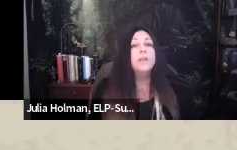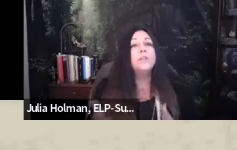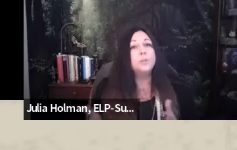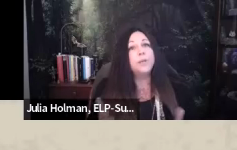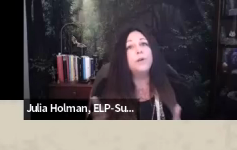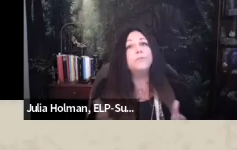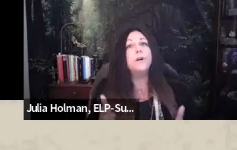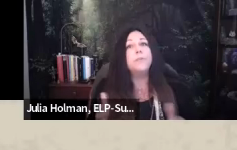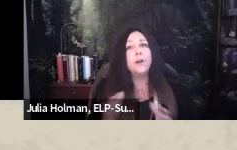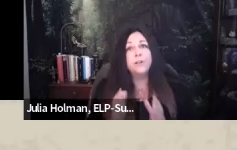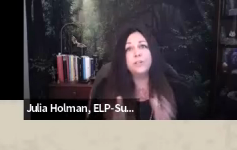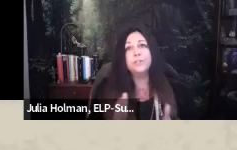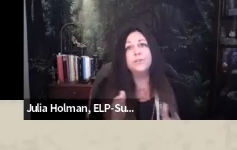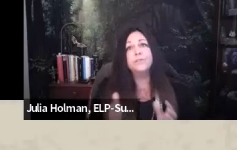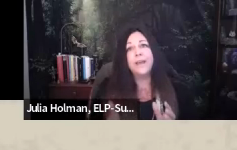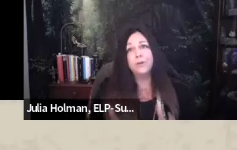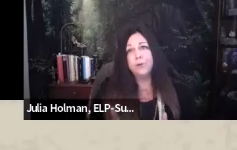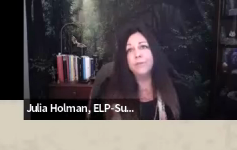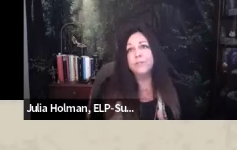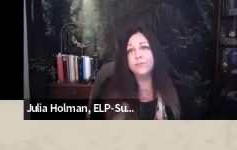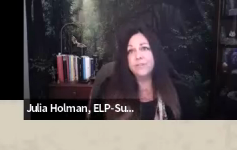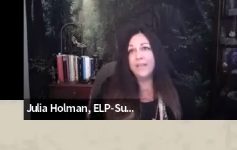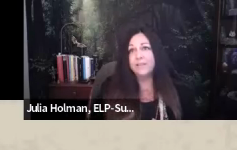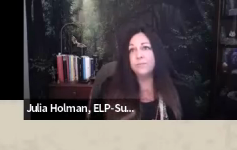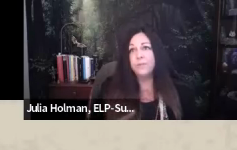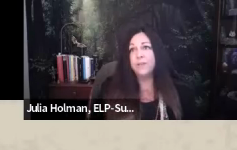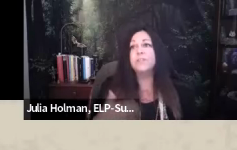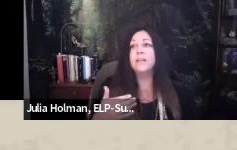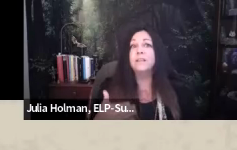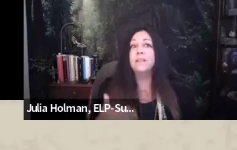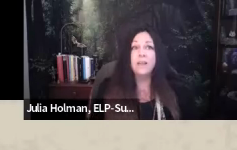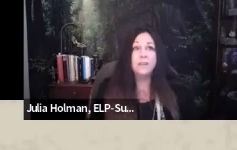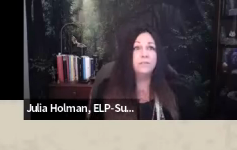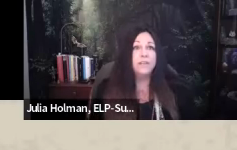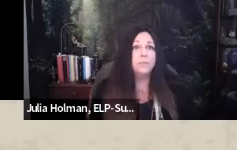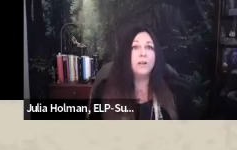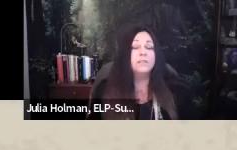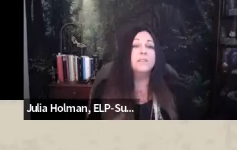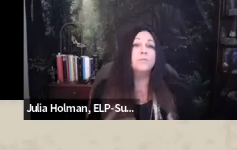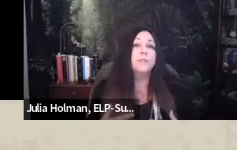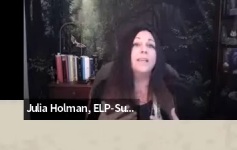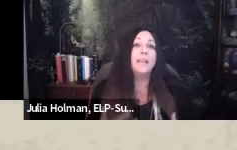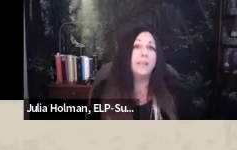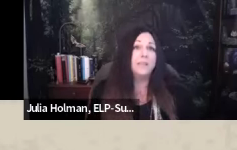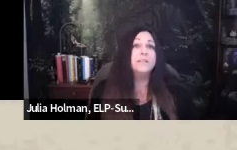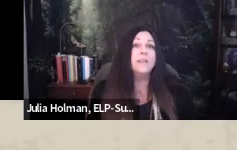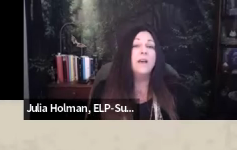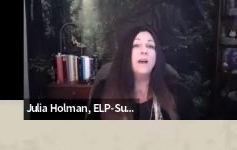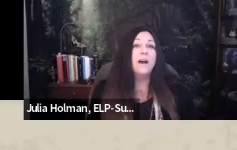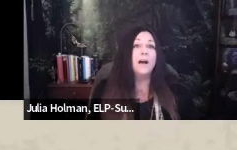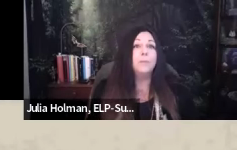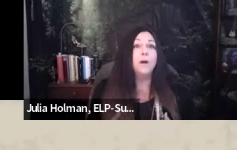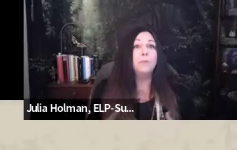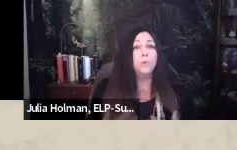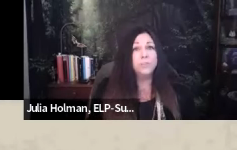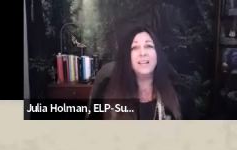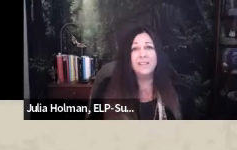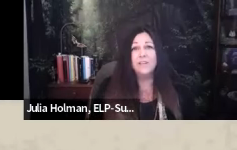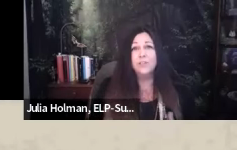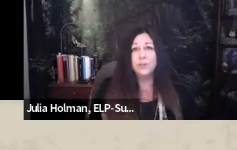approaches. So we go far beyond just those final moments or days. We understand that the end-of-life process really is